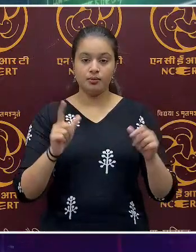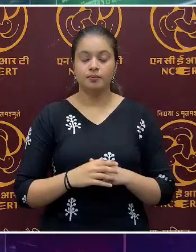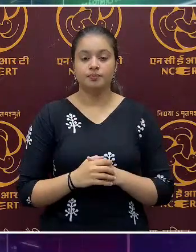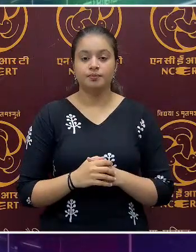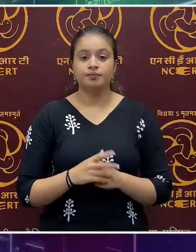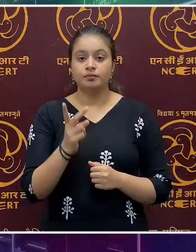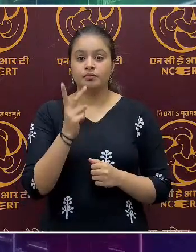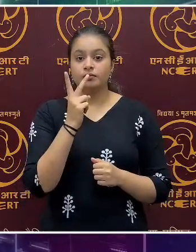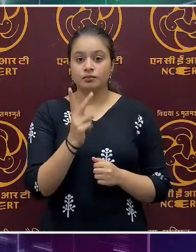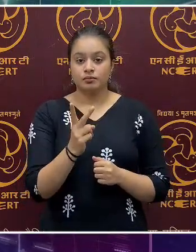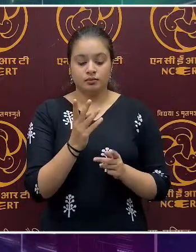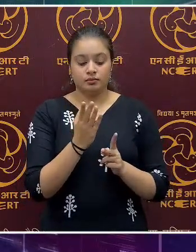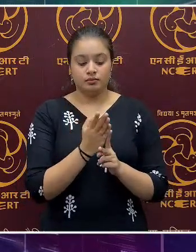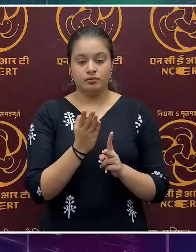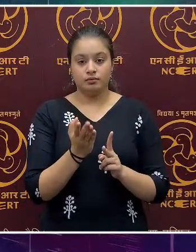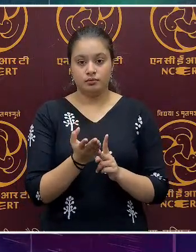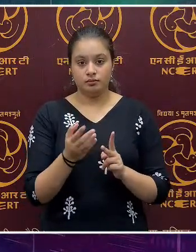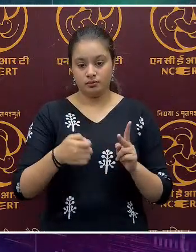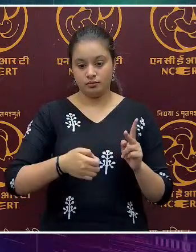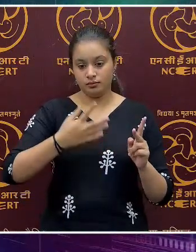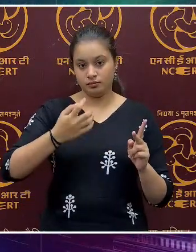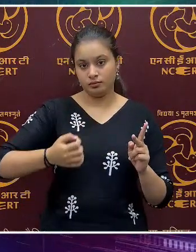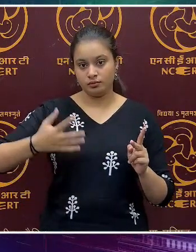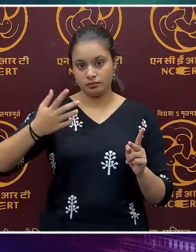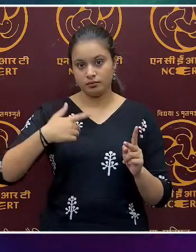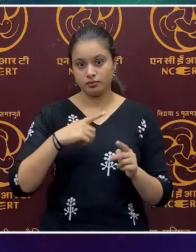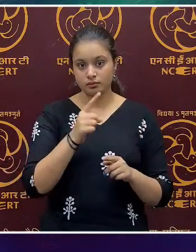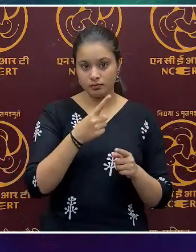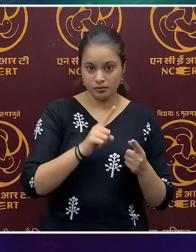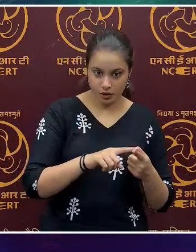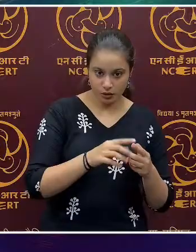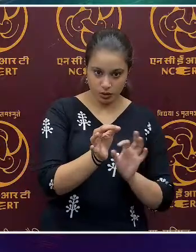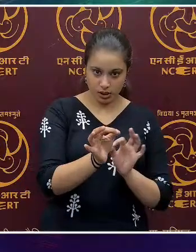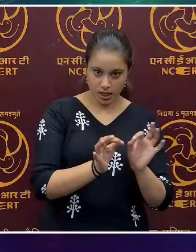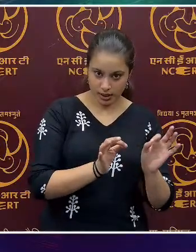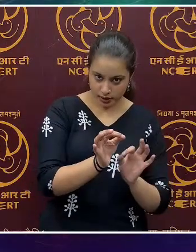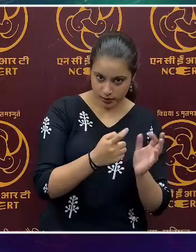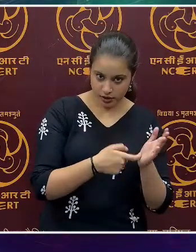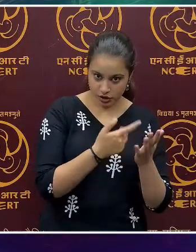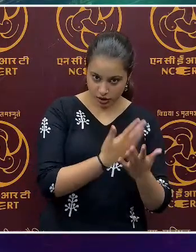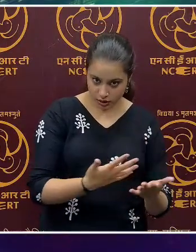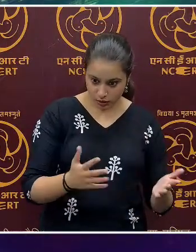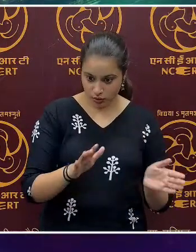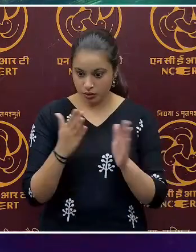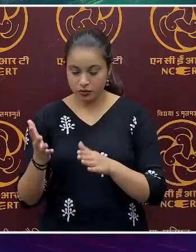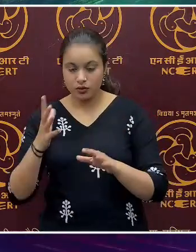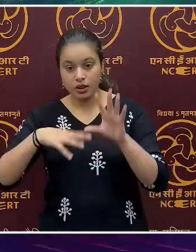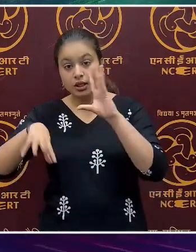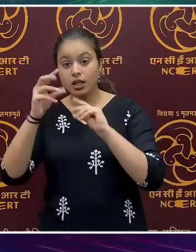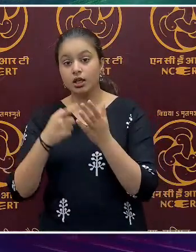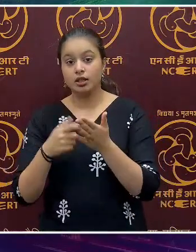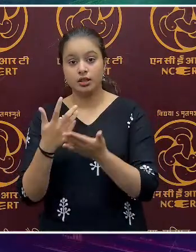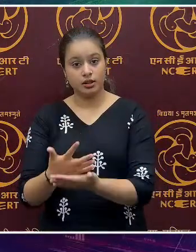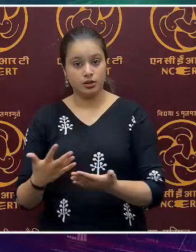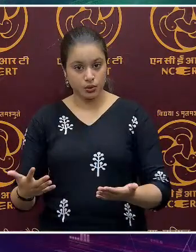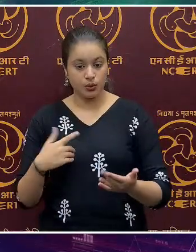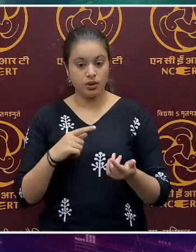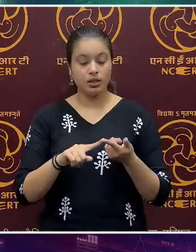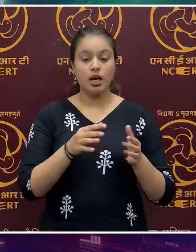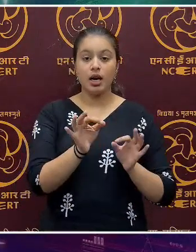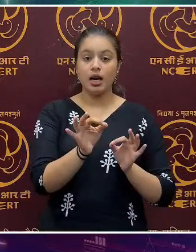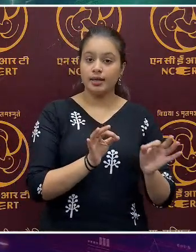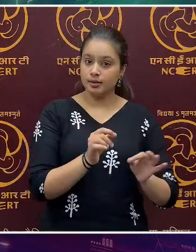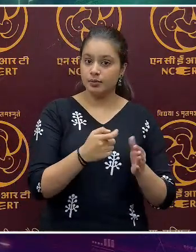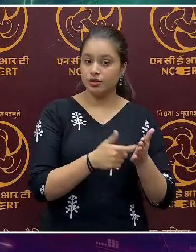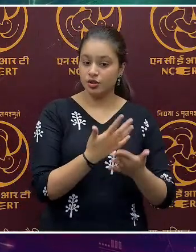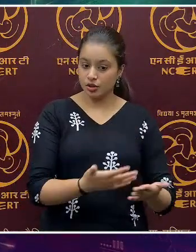are two drop down is there. One is explanation resources and second is learning resources. So in explanation resources,